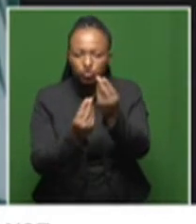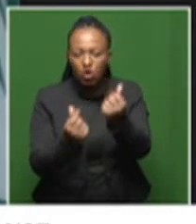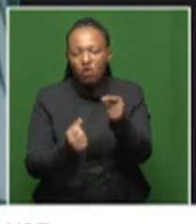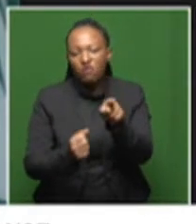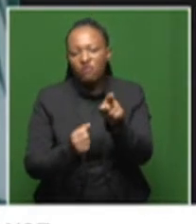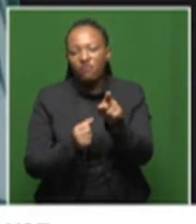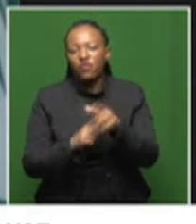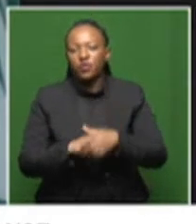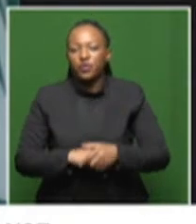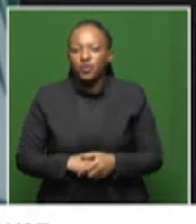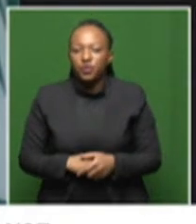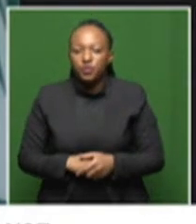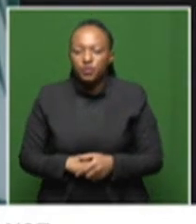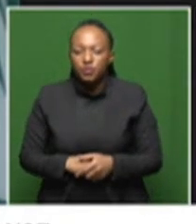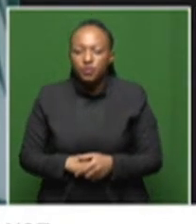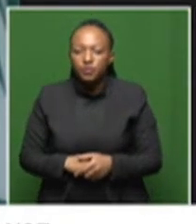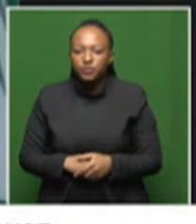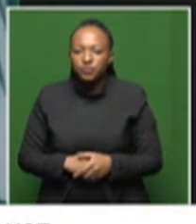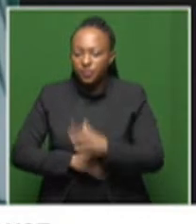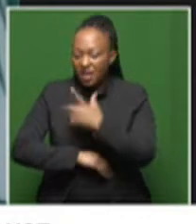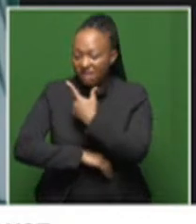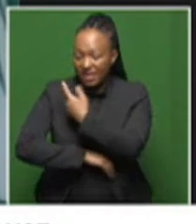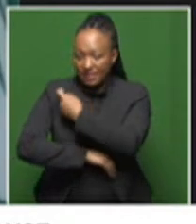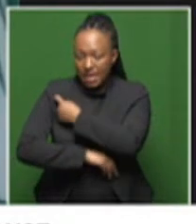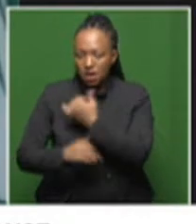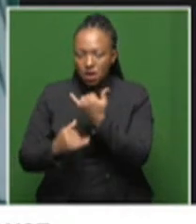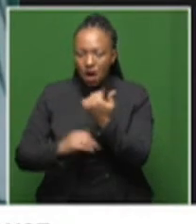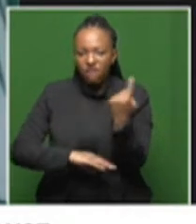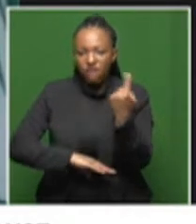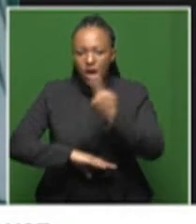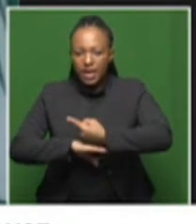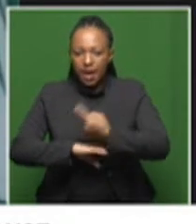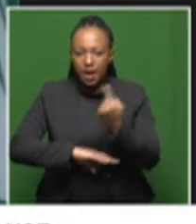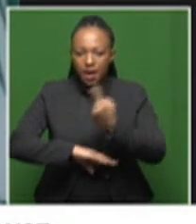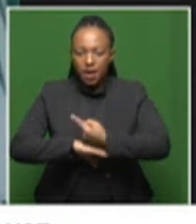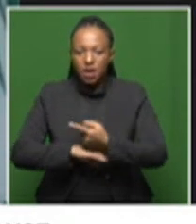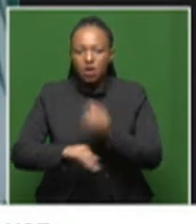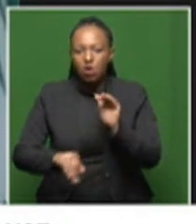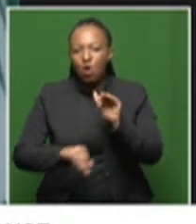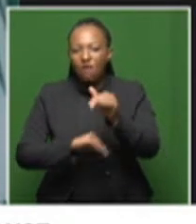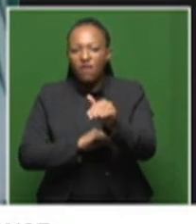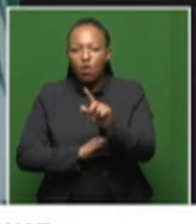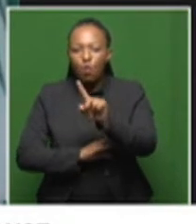We are encouraged that the number of vaccination per day have surpassed